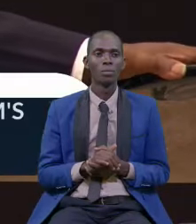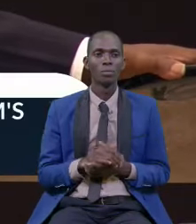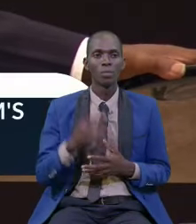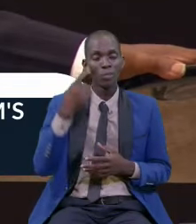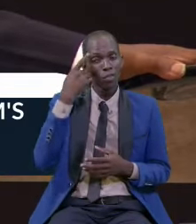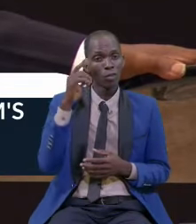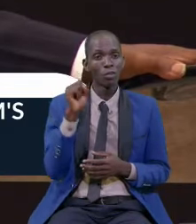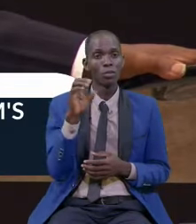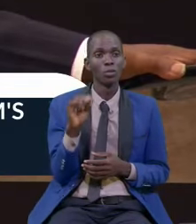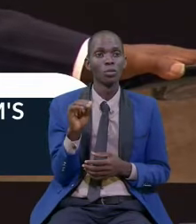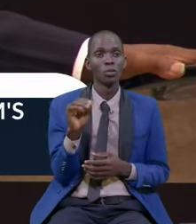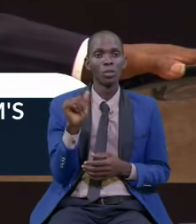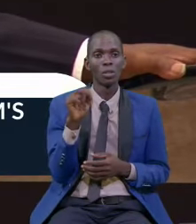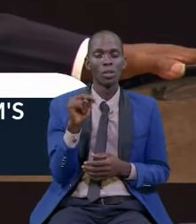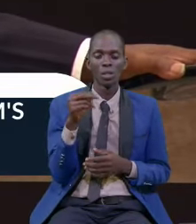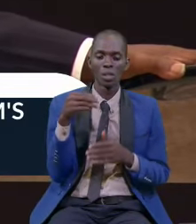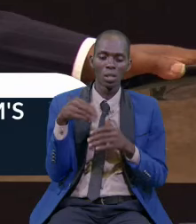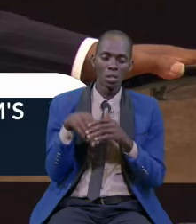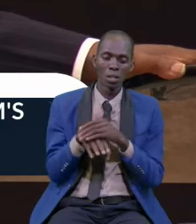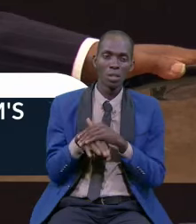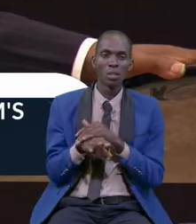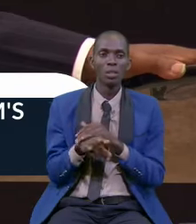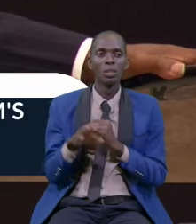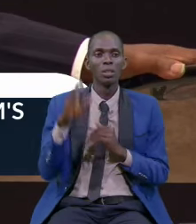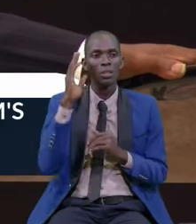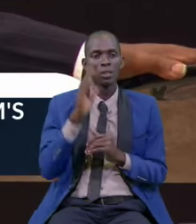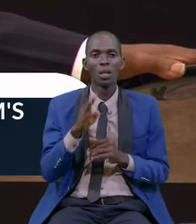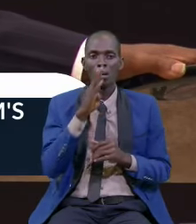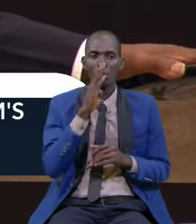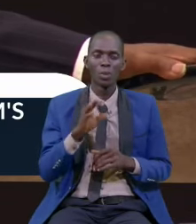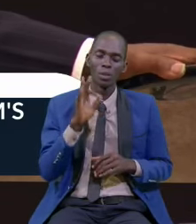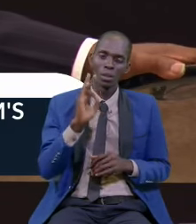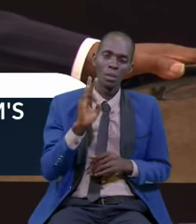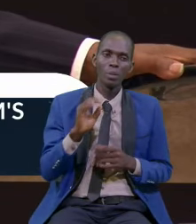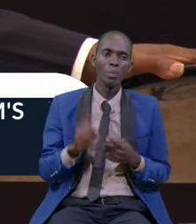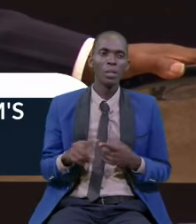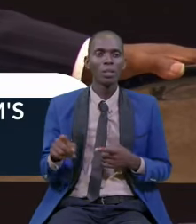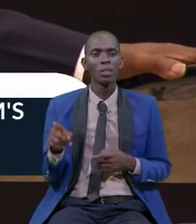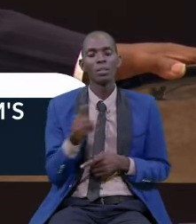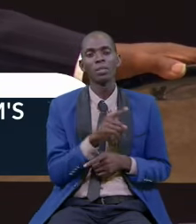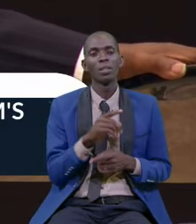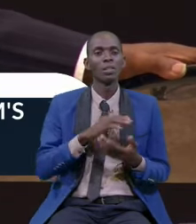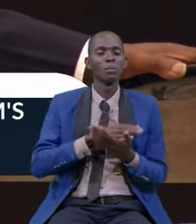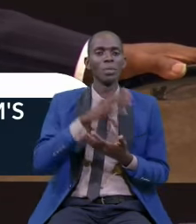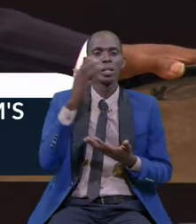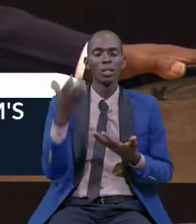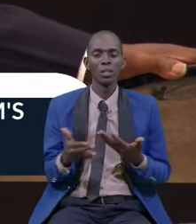so an entrance shall be ministered unto you